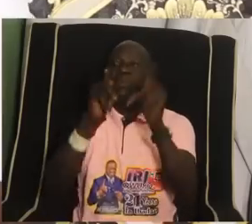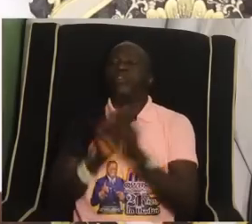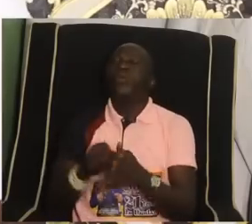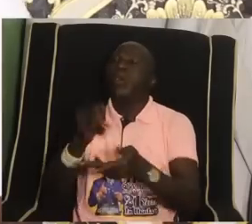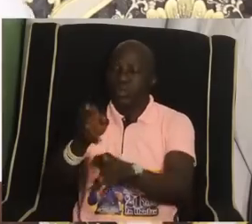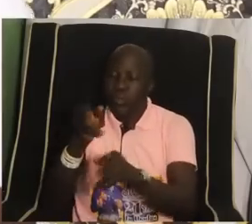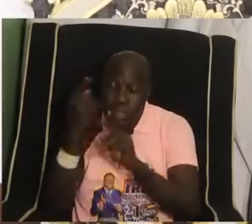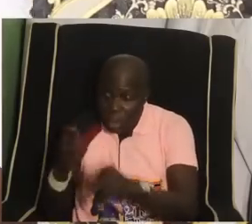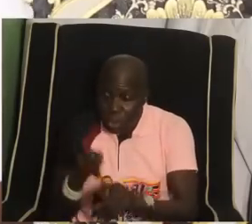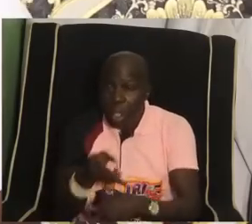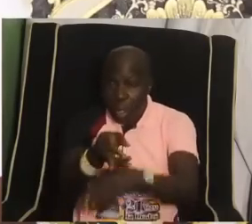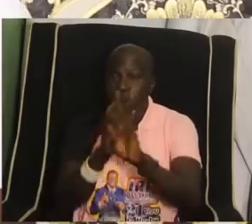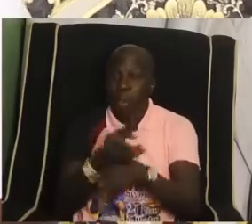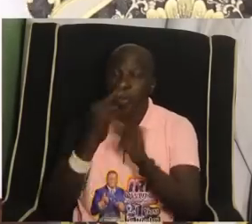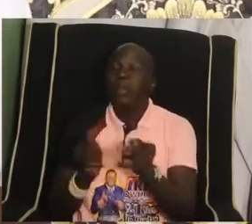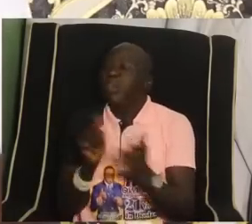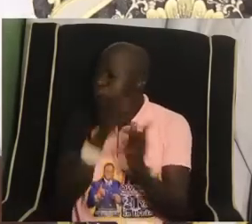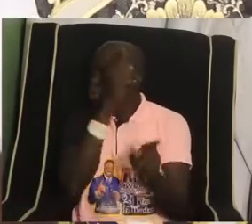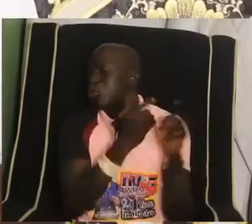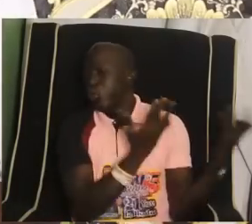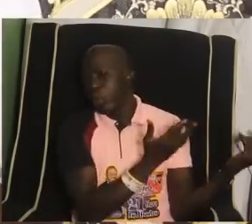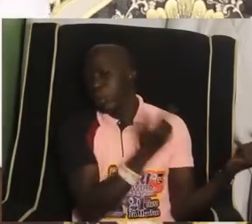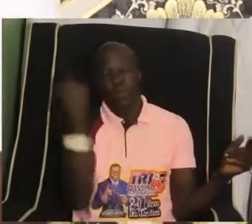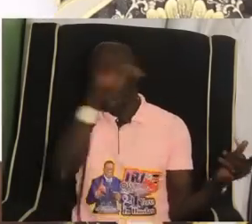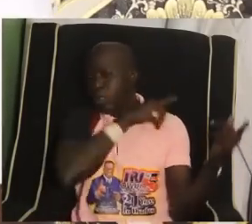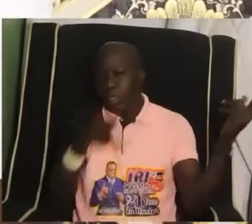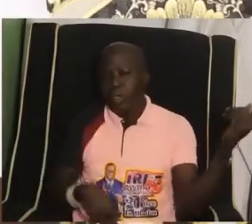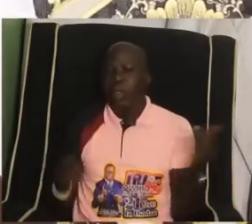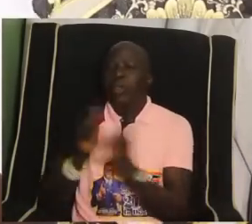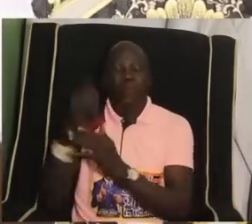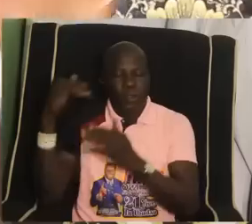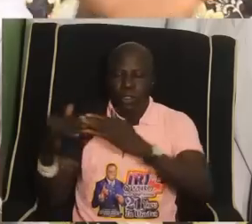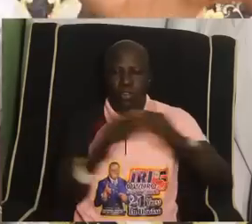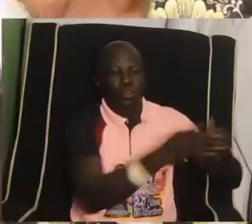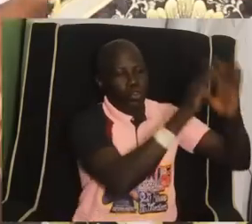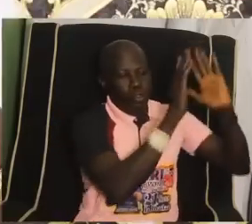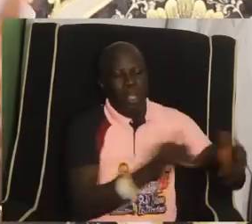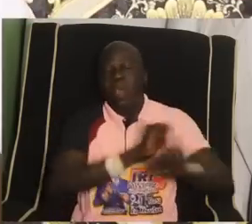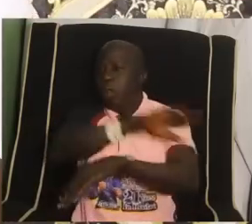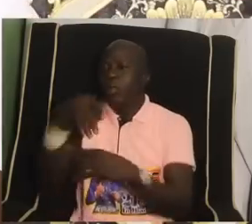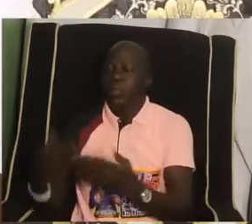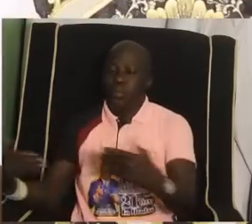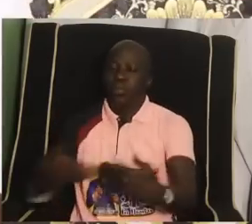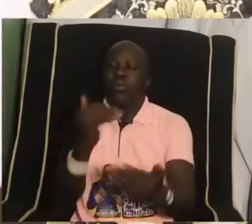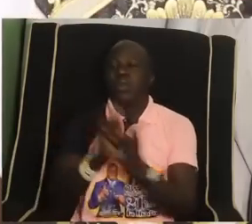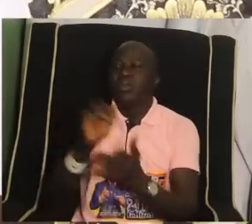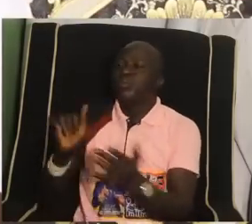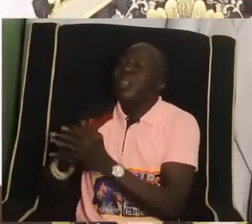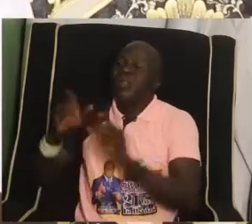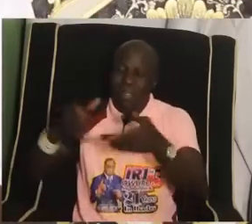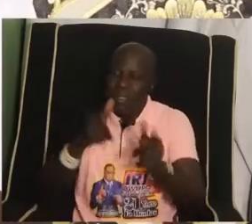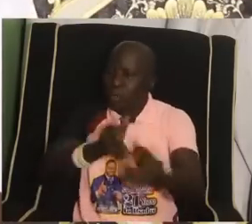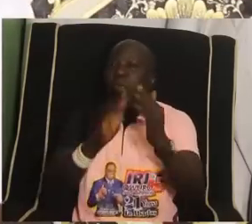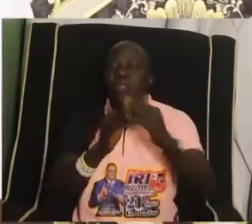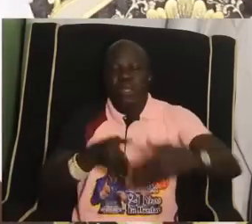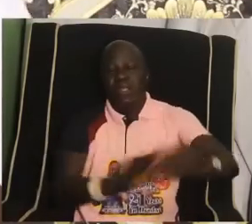that people will be asking you. Yours is for you to wait until the Lord. Follow instructions. The spirit of the prophet. The